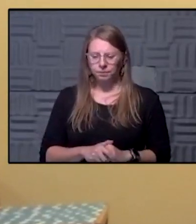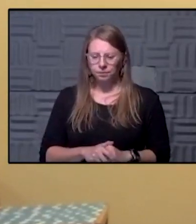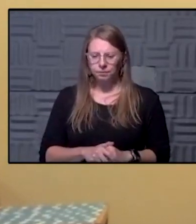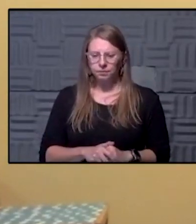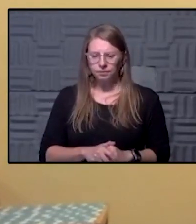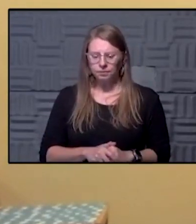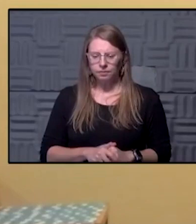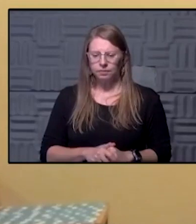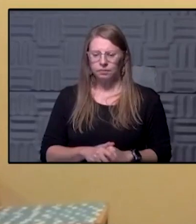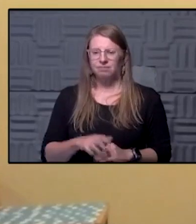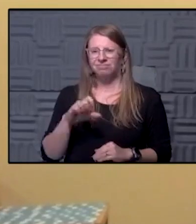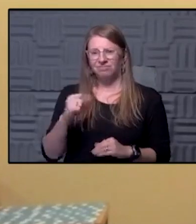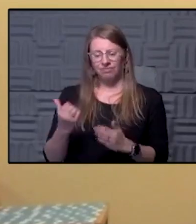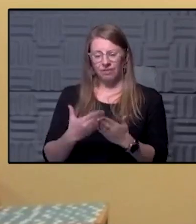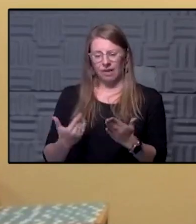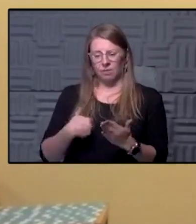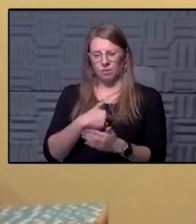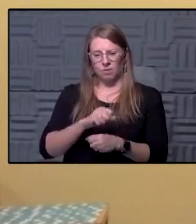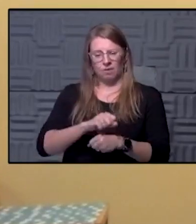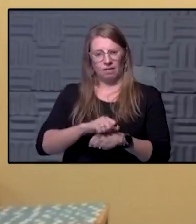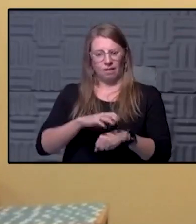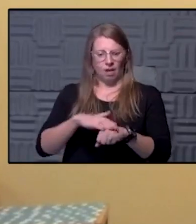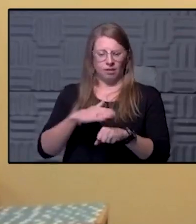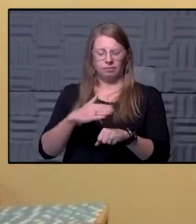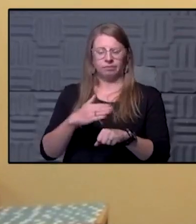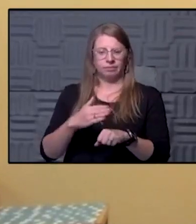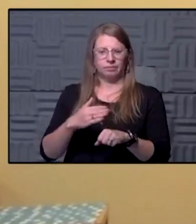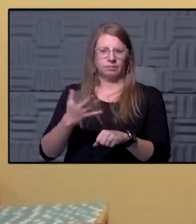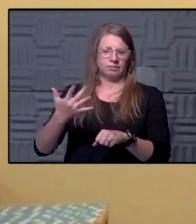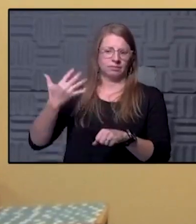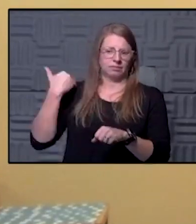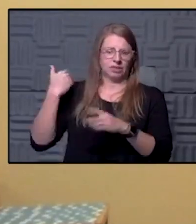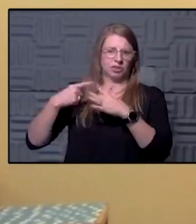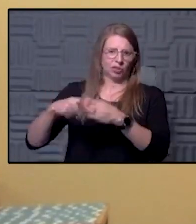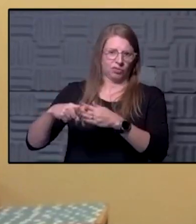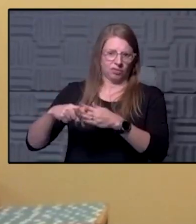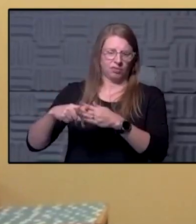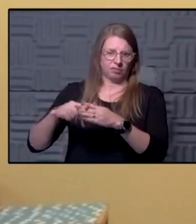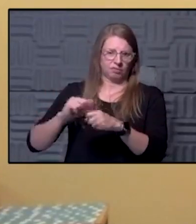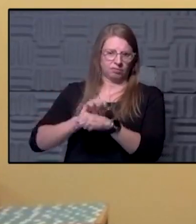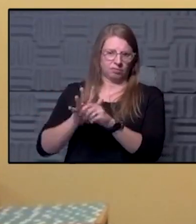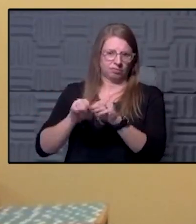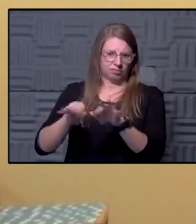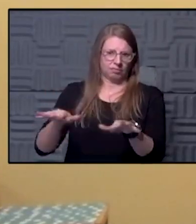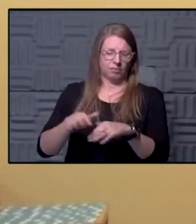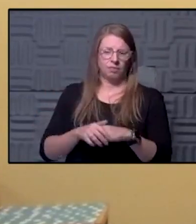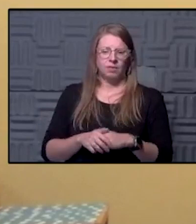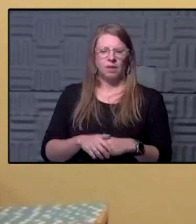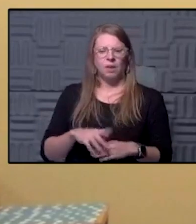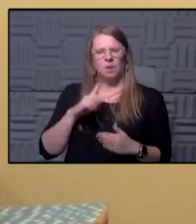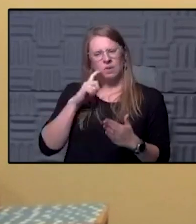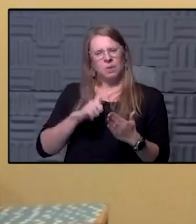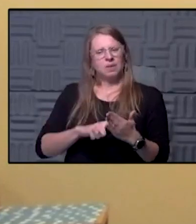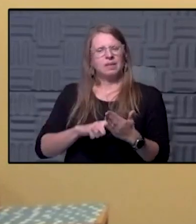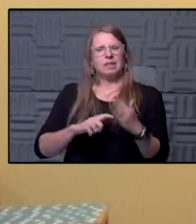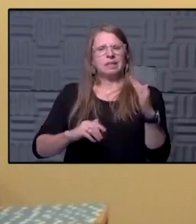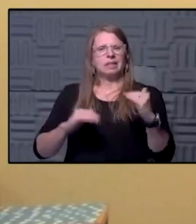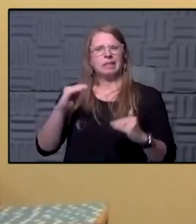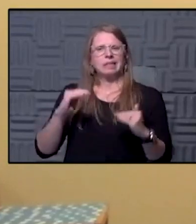Another thing that we've been working on since the beginning of this pandemic is we see incredible inequities in our community,